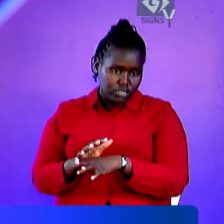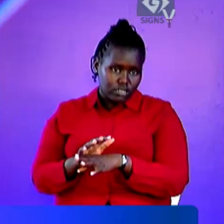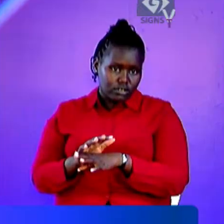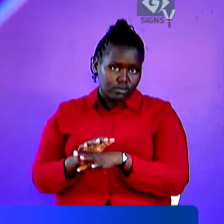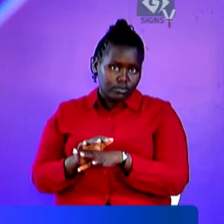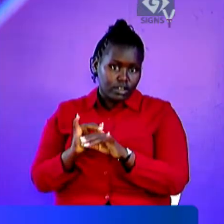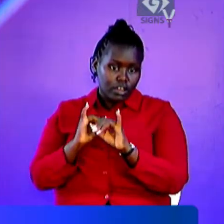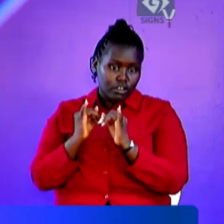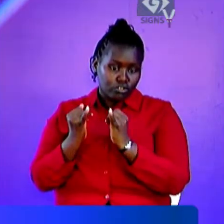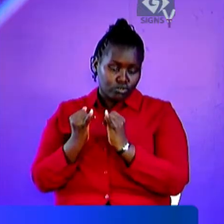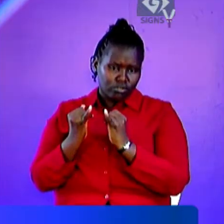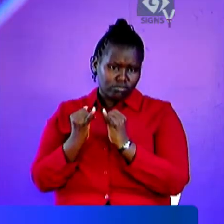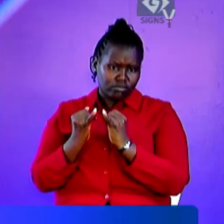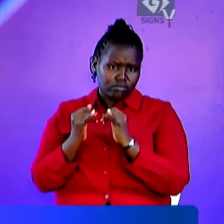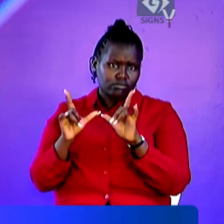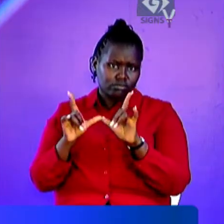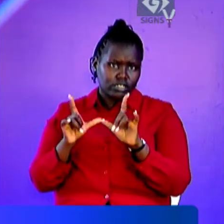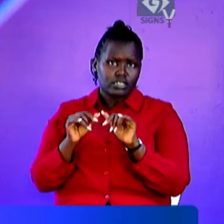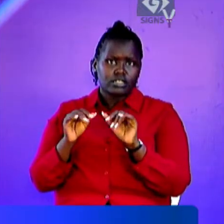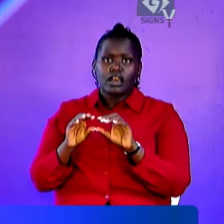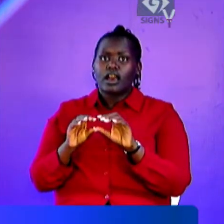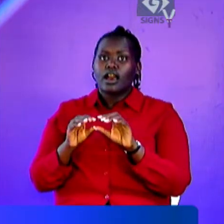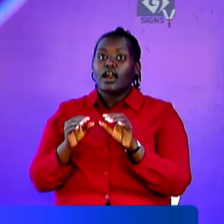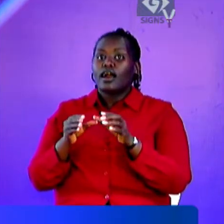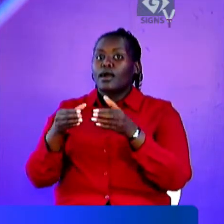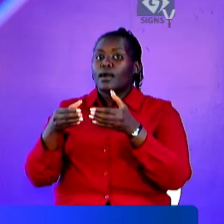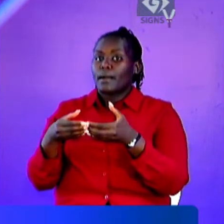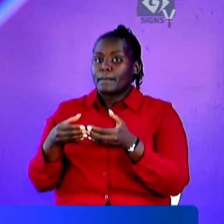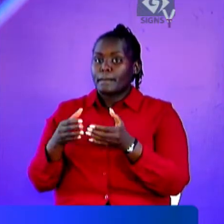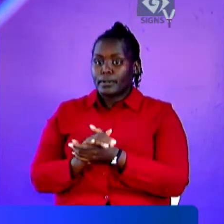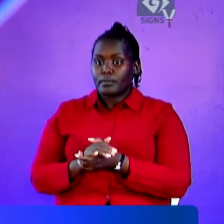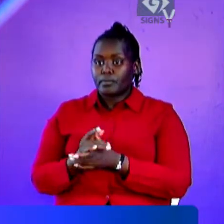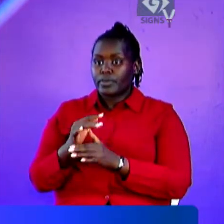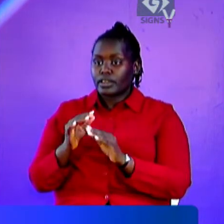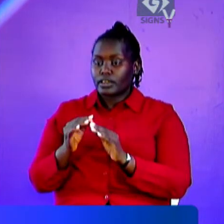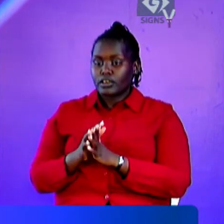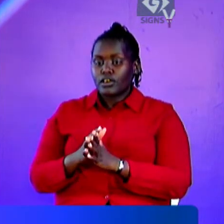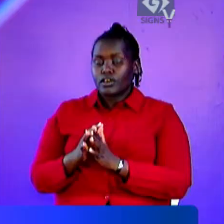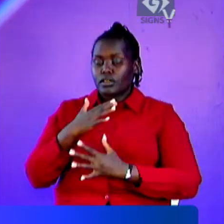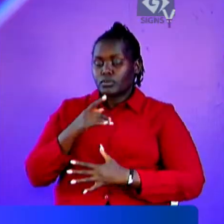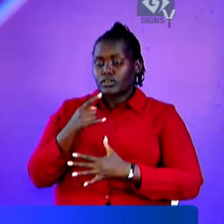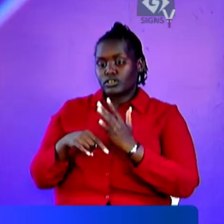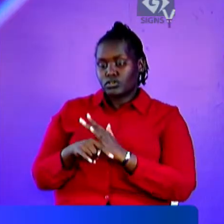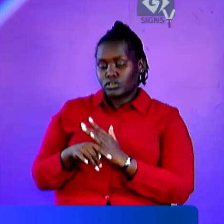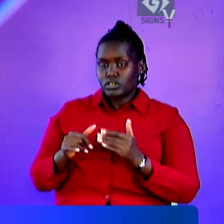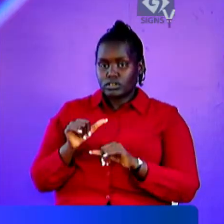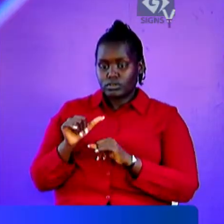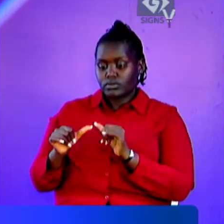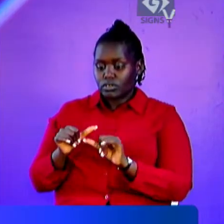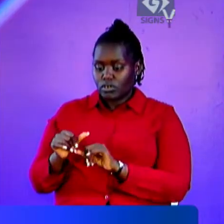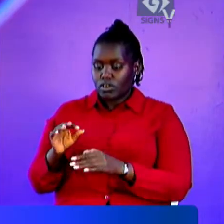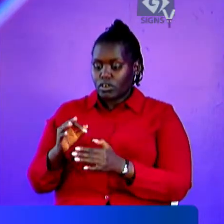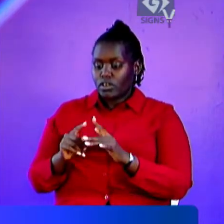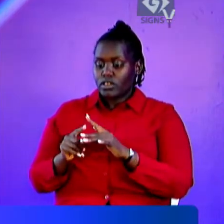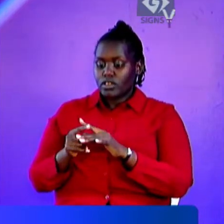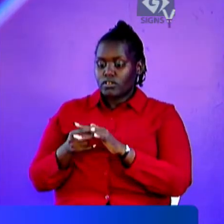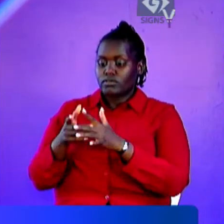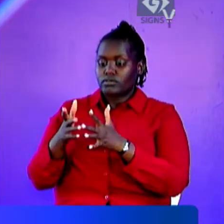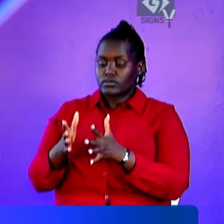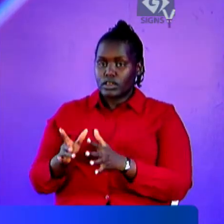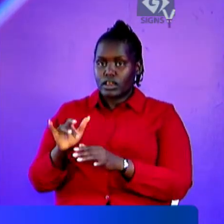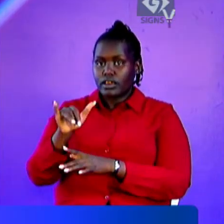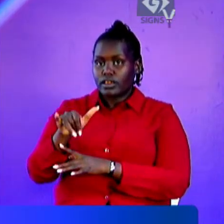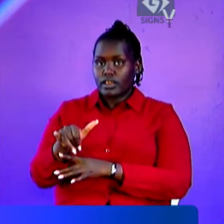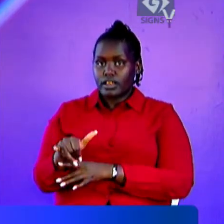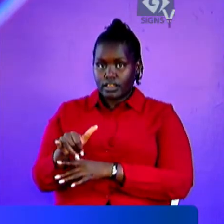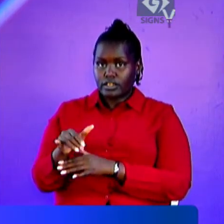matter. What people must appreciate is that irrespective of the founder, that